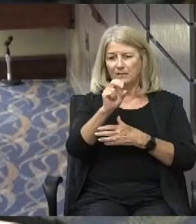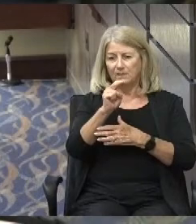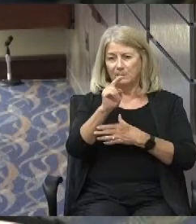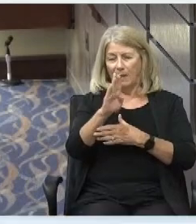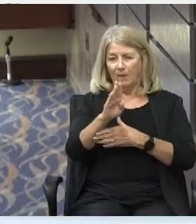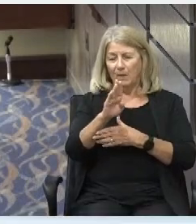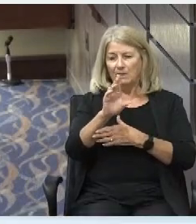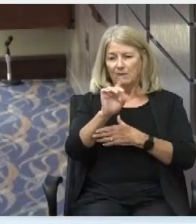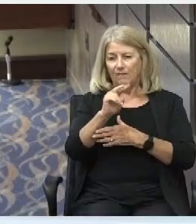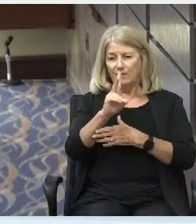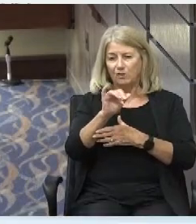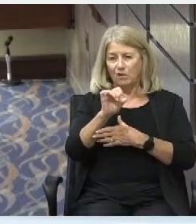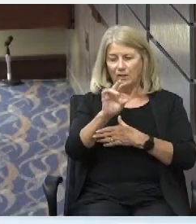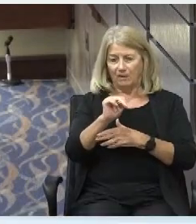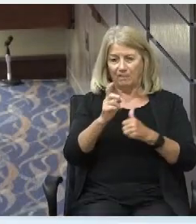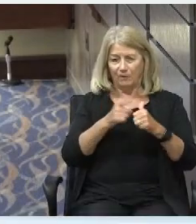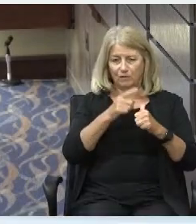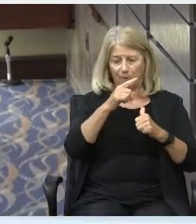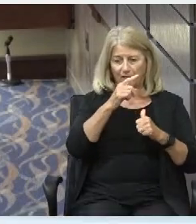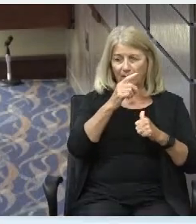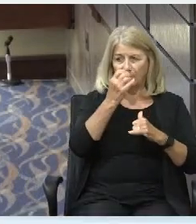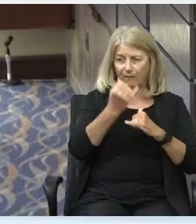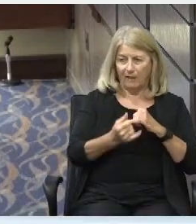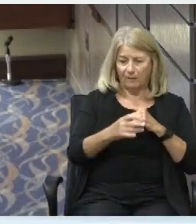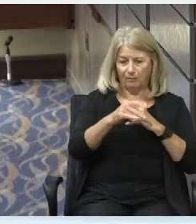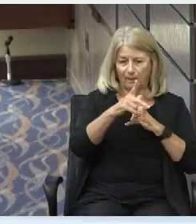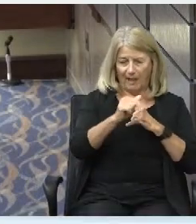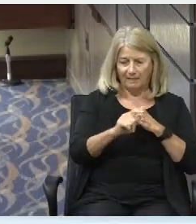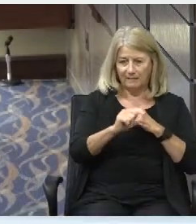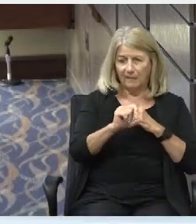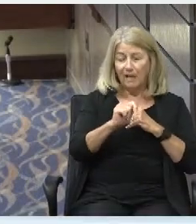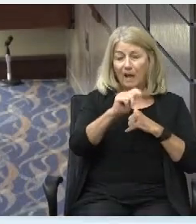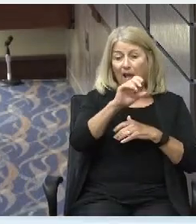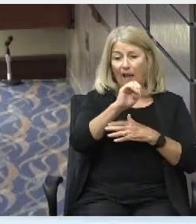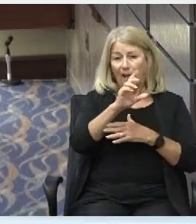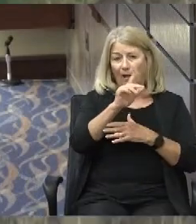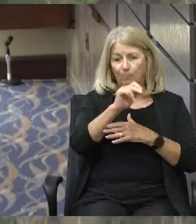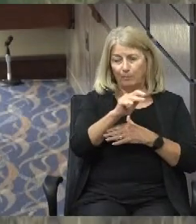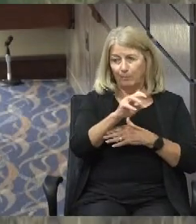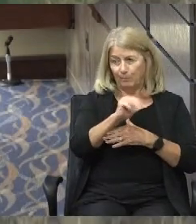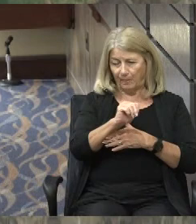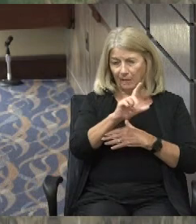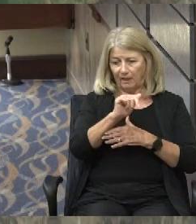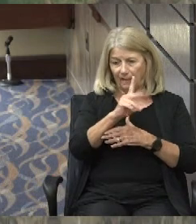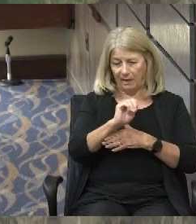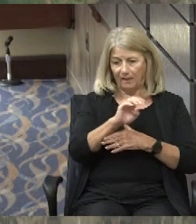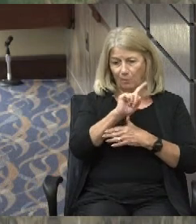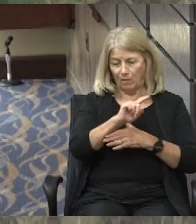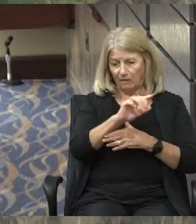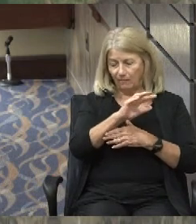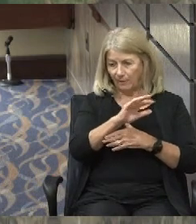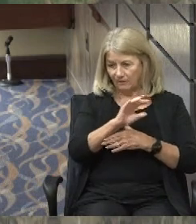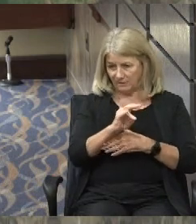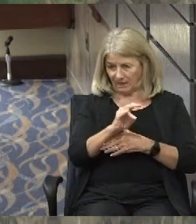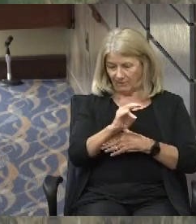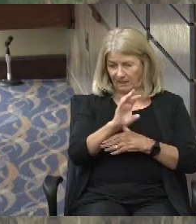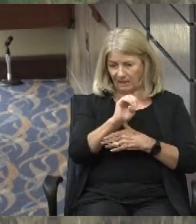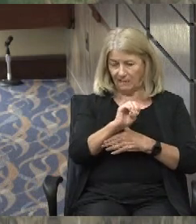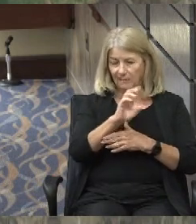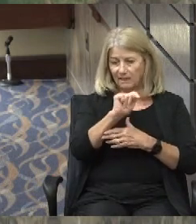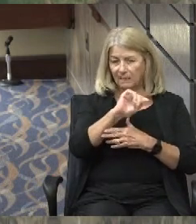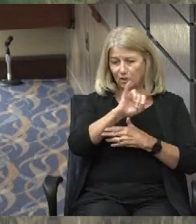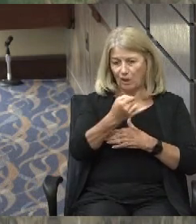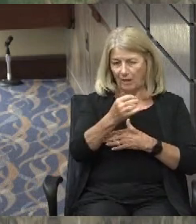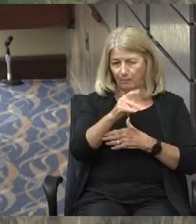first one is a final plat of the Elm Lake Edition, lots 1 through 7. This is a ETJ plat out